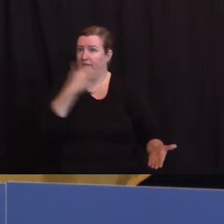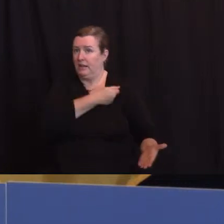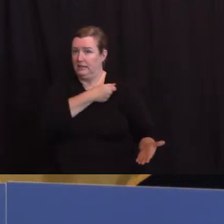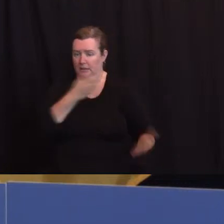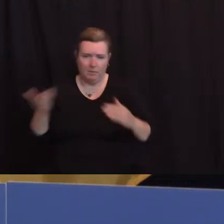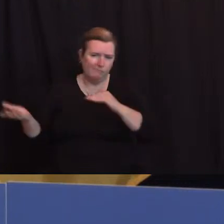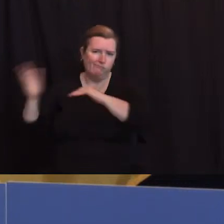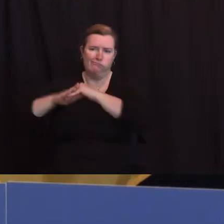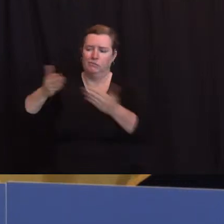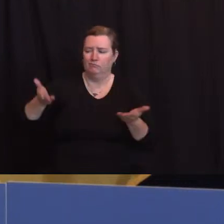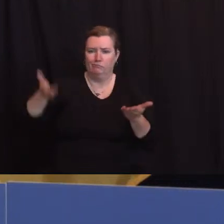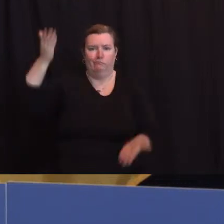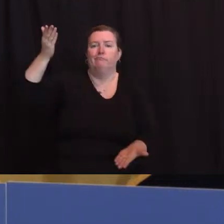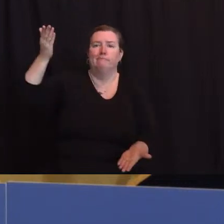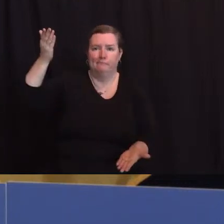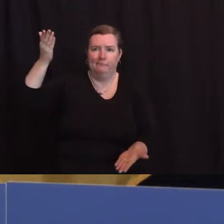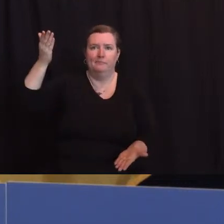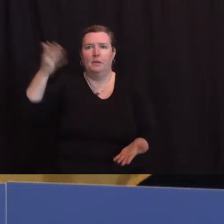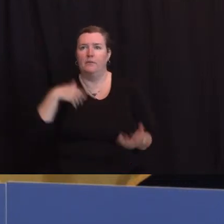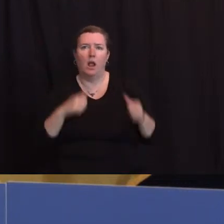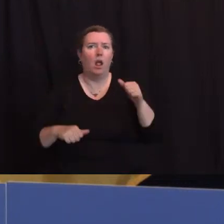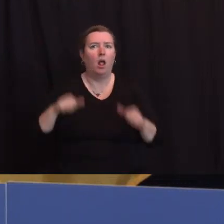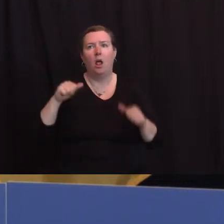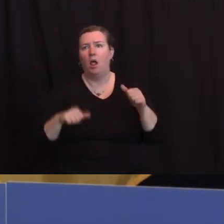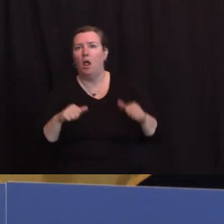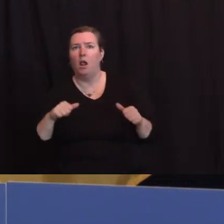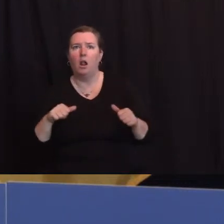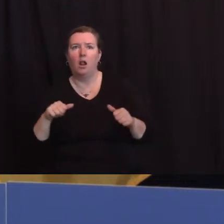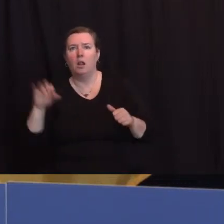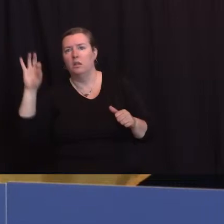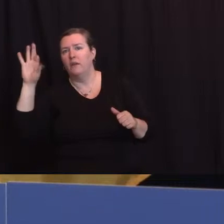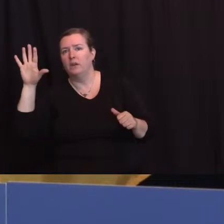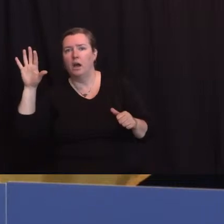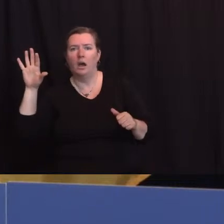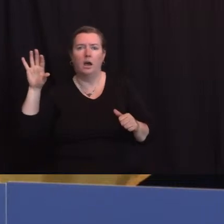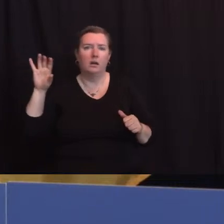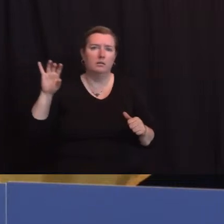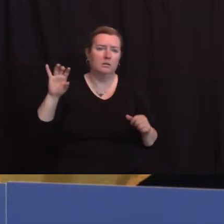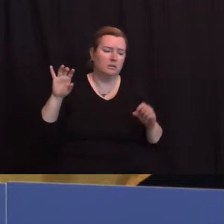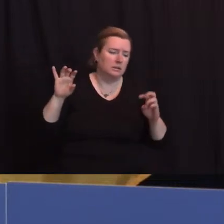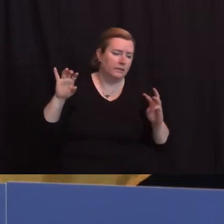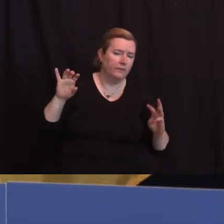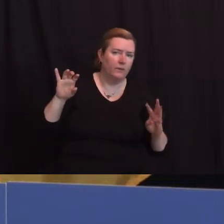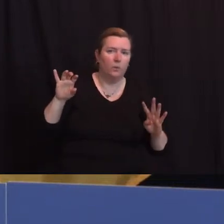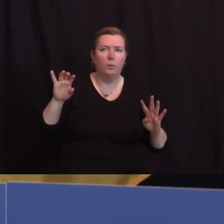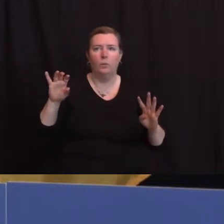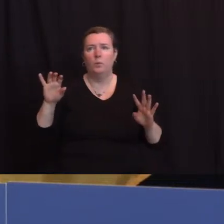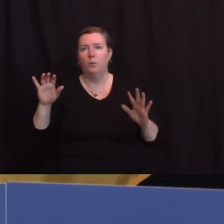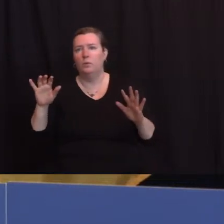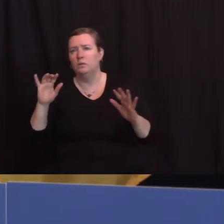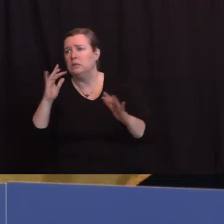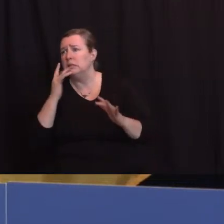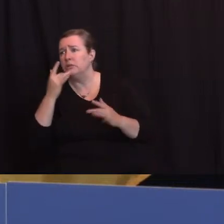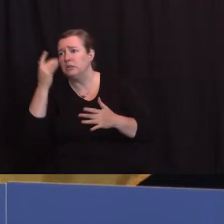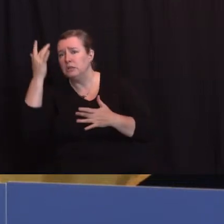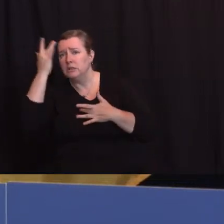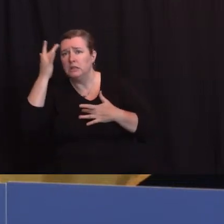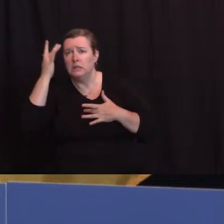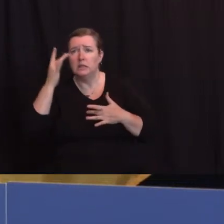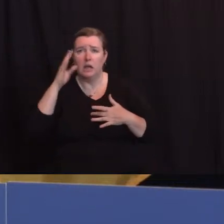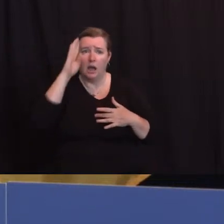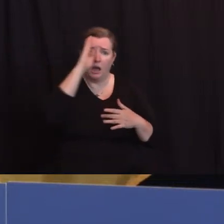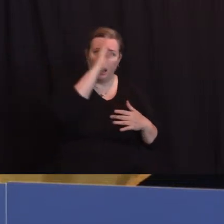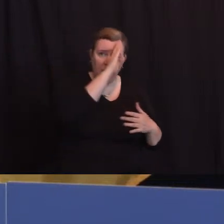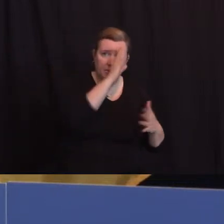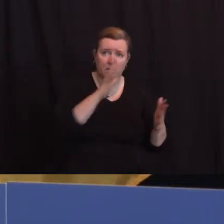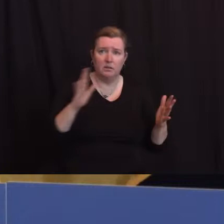splitting hairs between, whether or not there's effectiveness against serious illness versus illness at all, that is important because we want